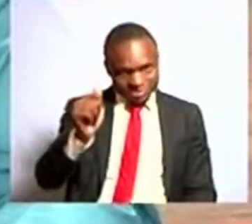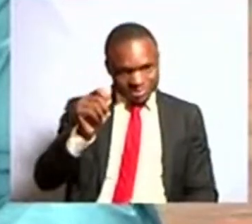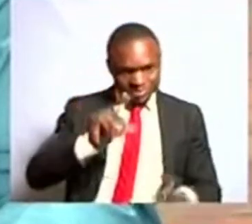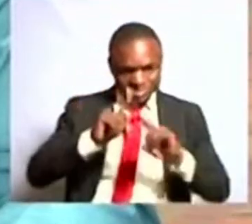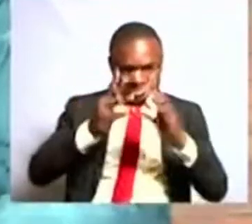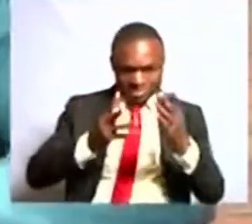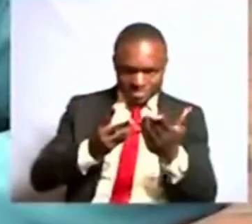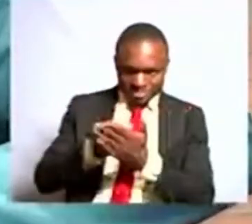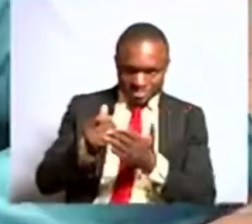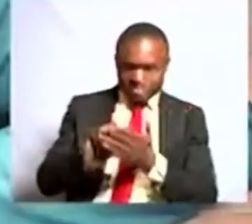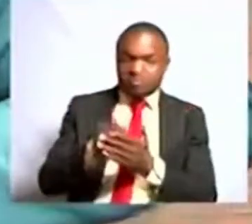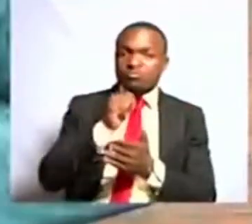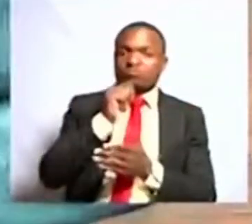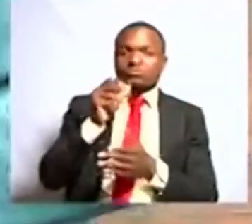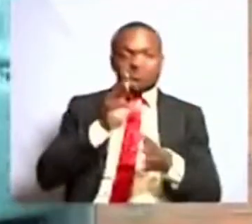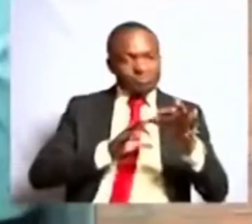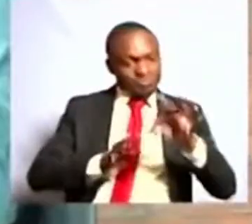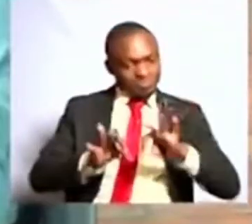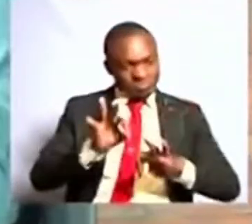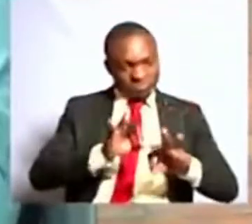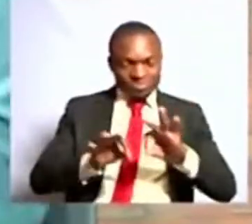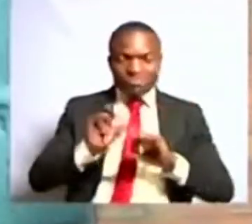Director Finance has not explained